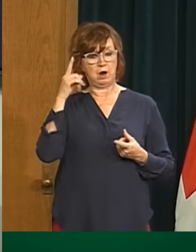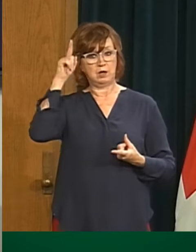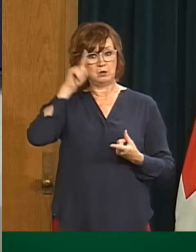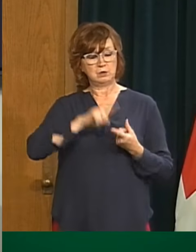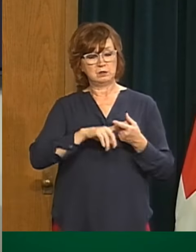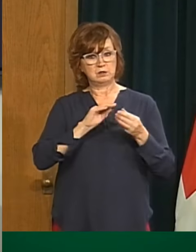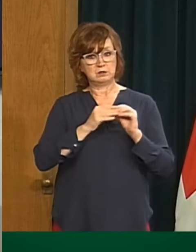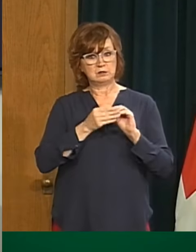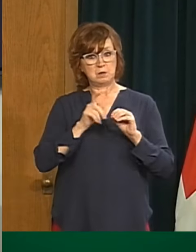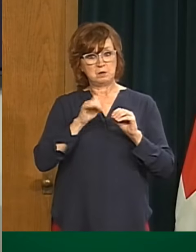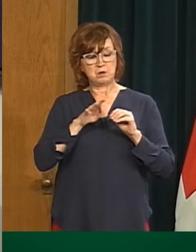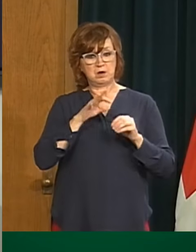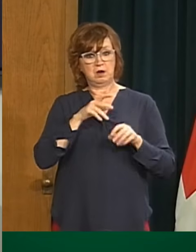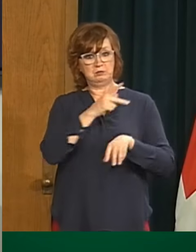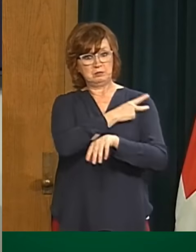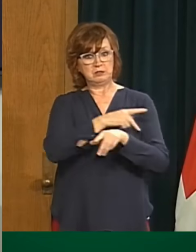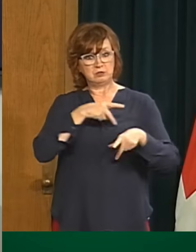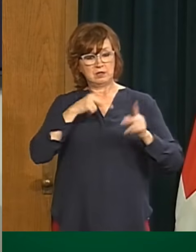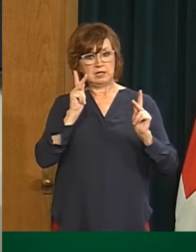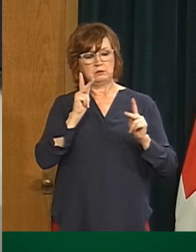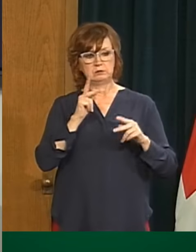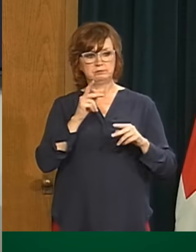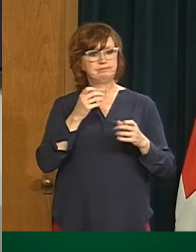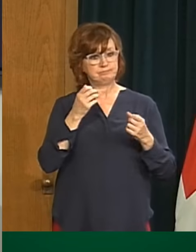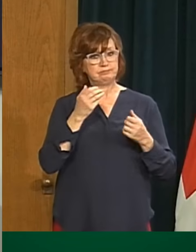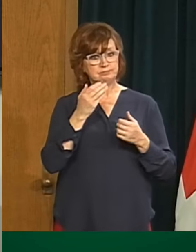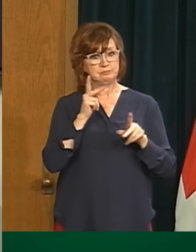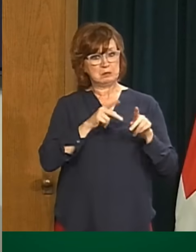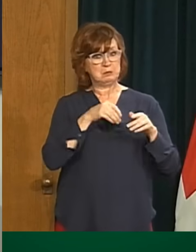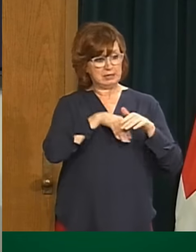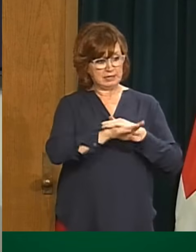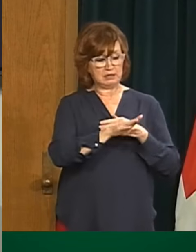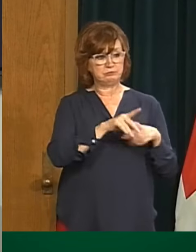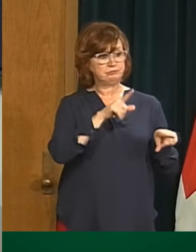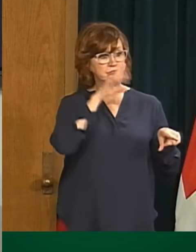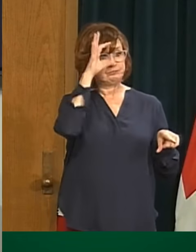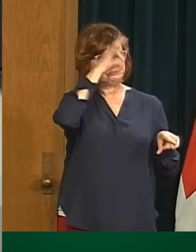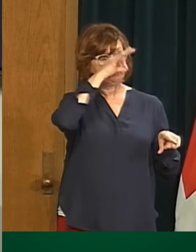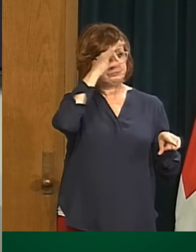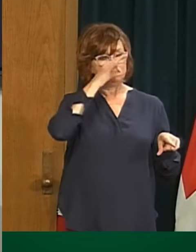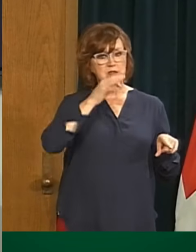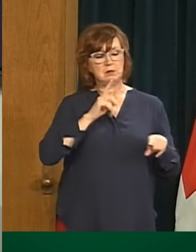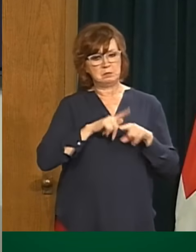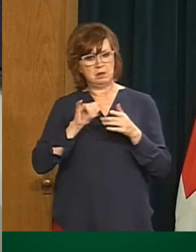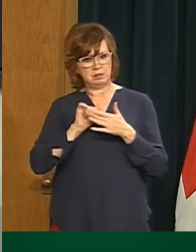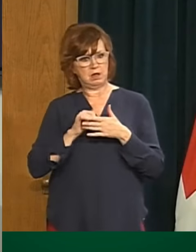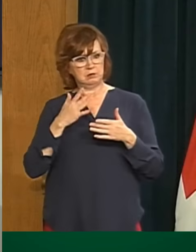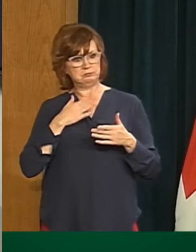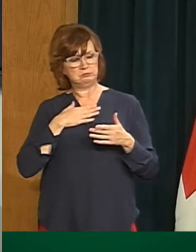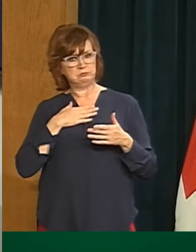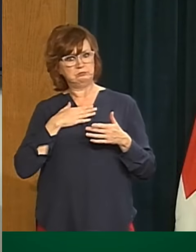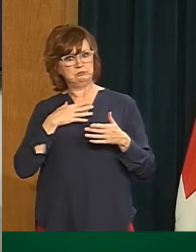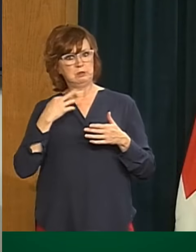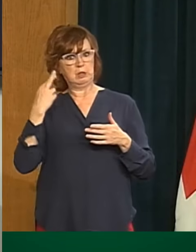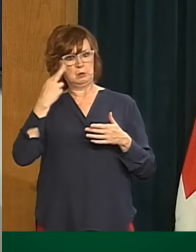if they are COVID. But it's part of those processes: the continuous masking, the restrictions